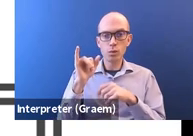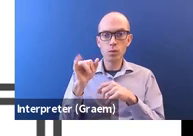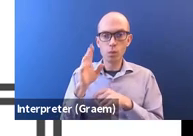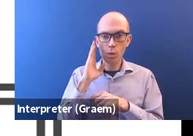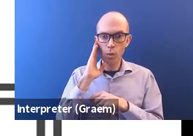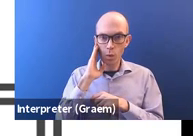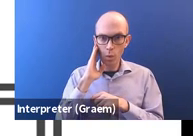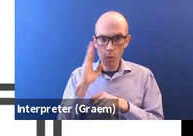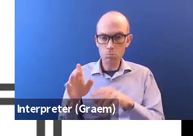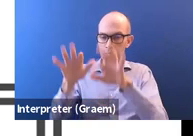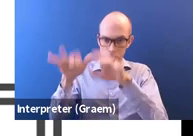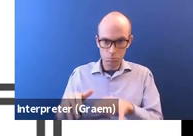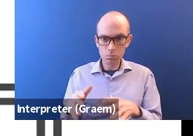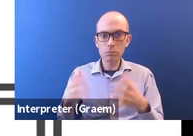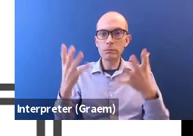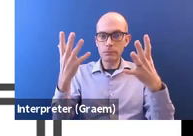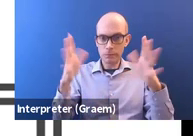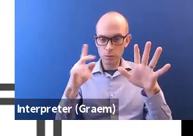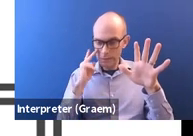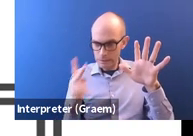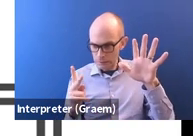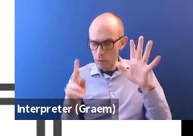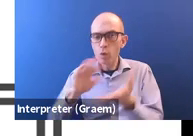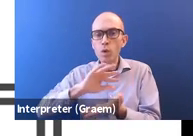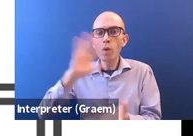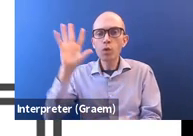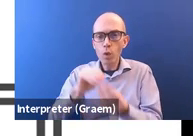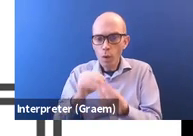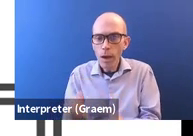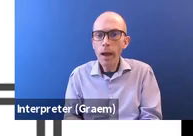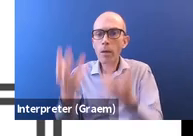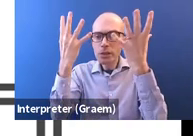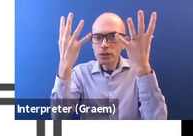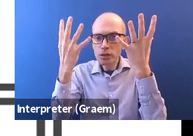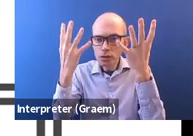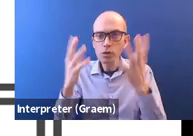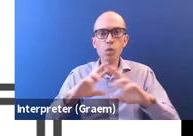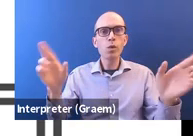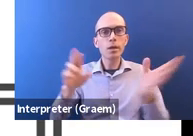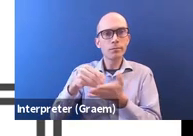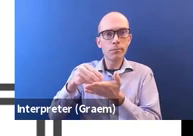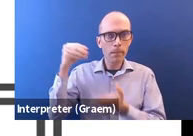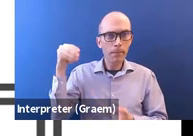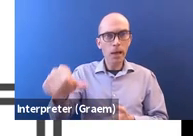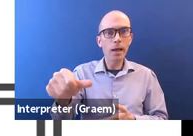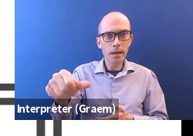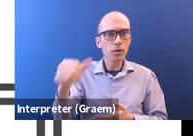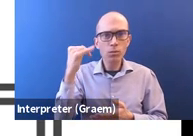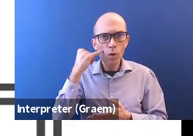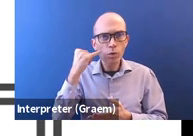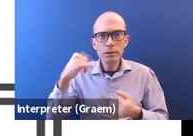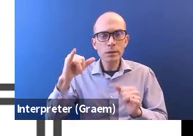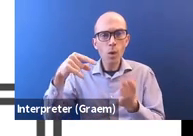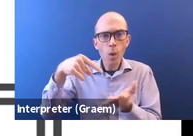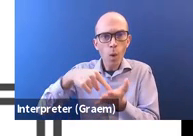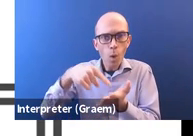it tenders everything out up to your total. And if your total, completes the purchase, then you're good to go. If it doesn't